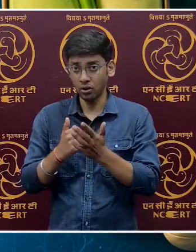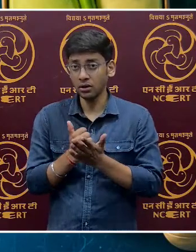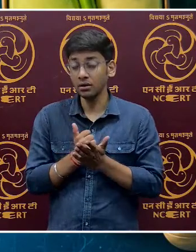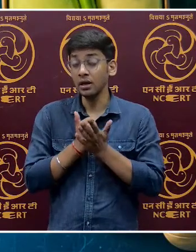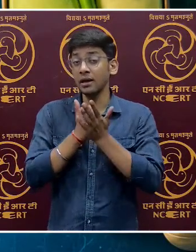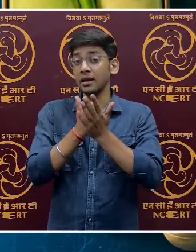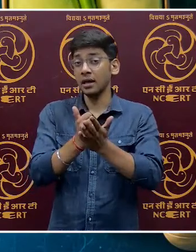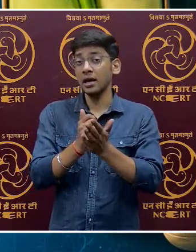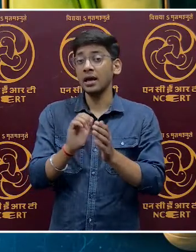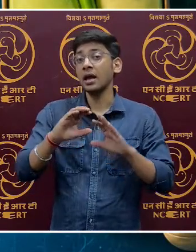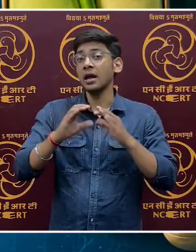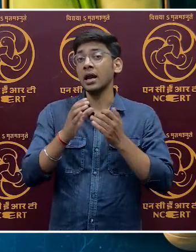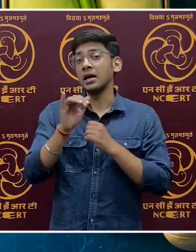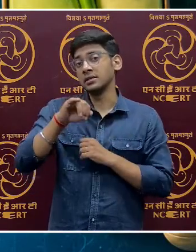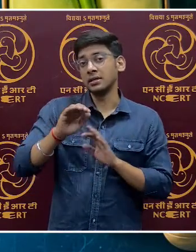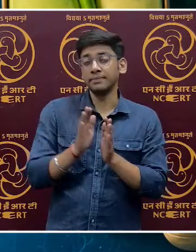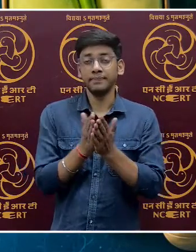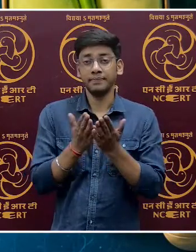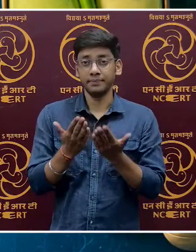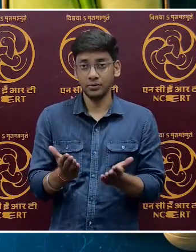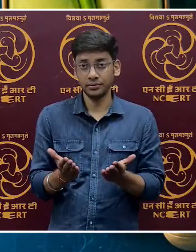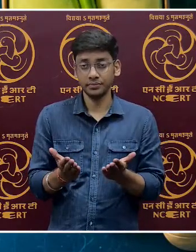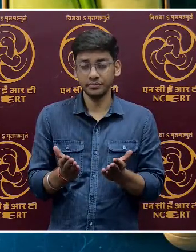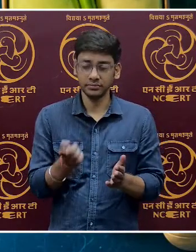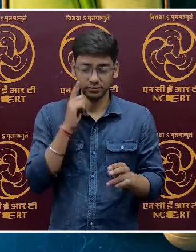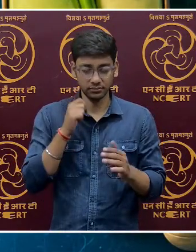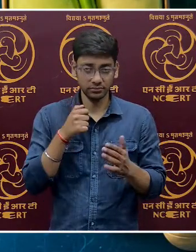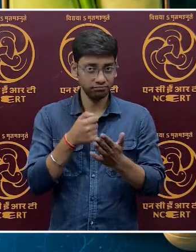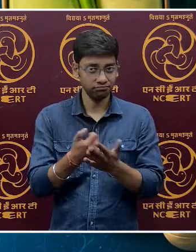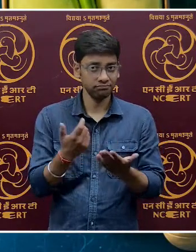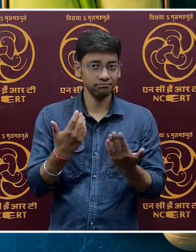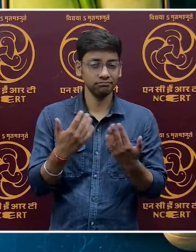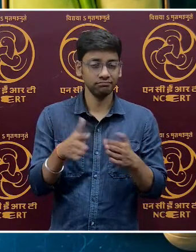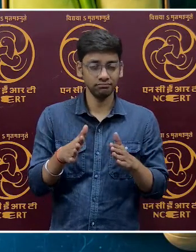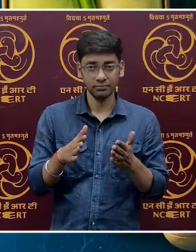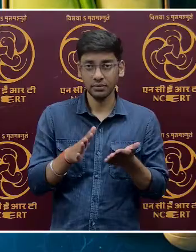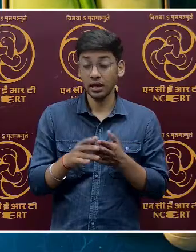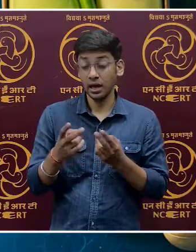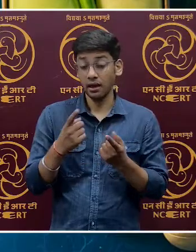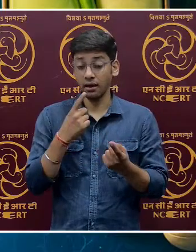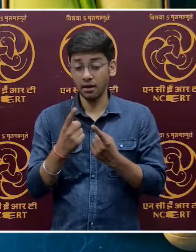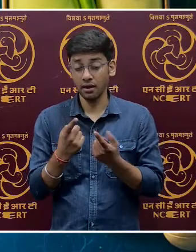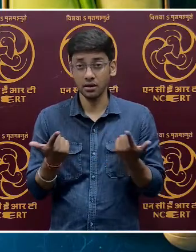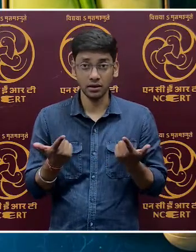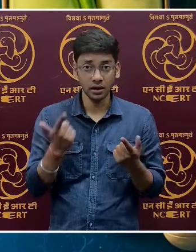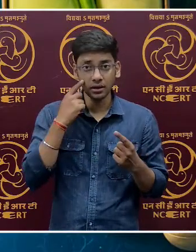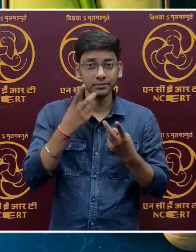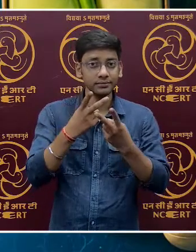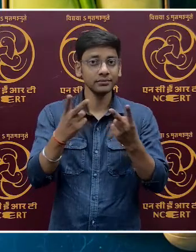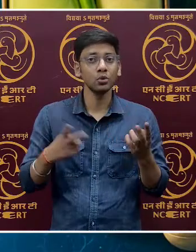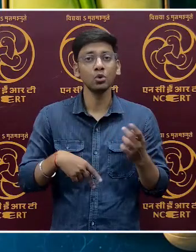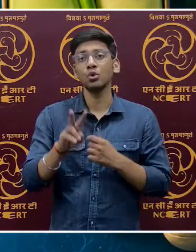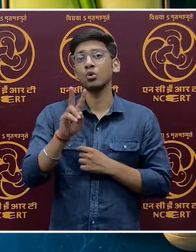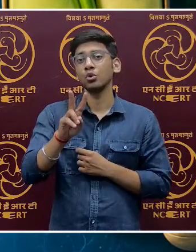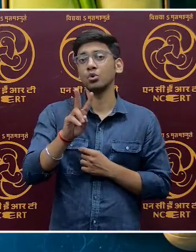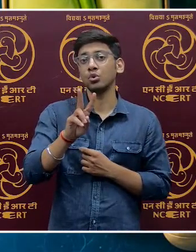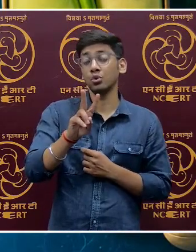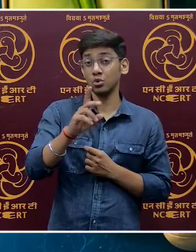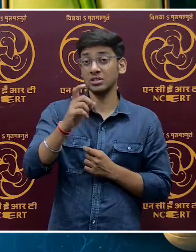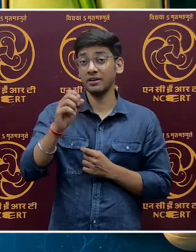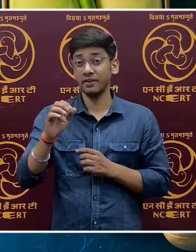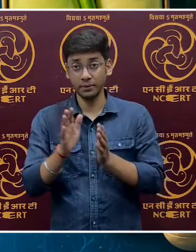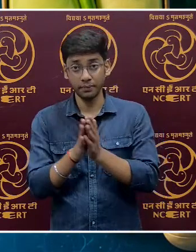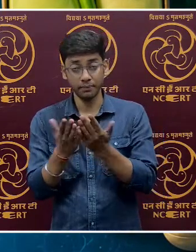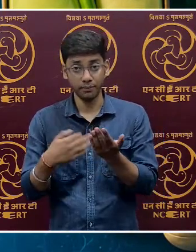6th textbook. Once we will reach over here, you can able to identify we have more around 270 textbooks